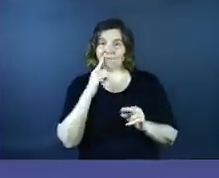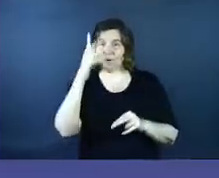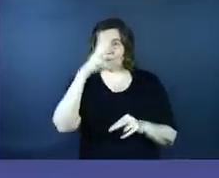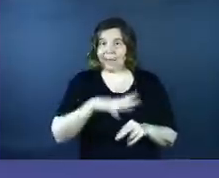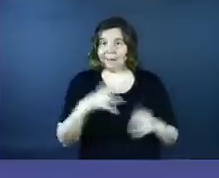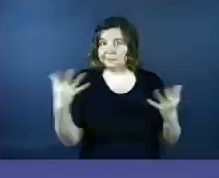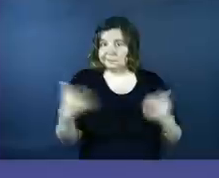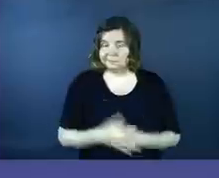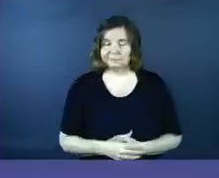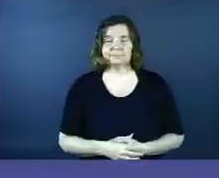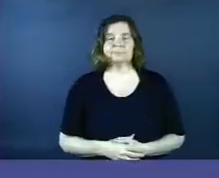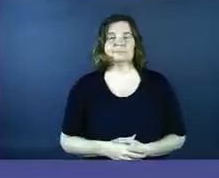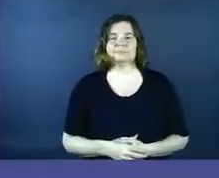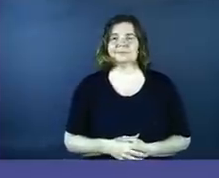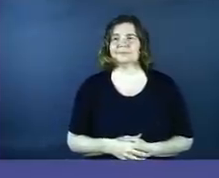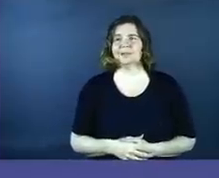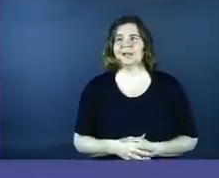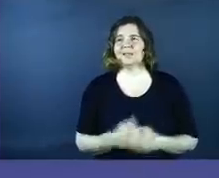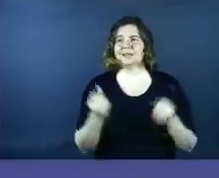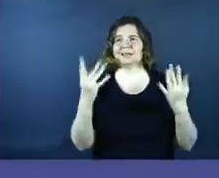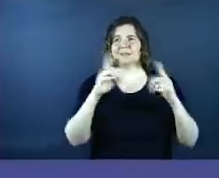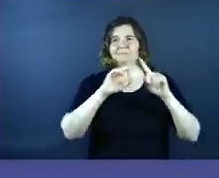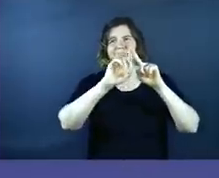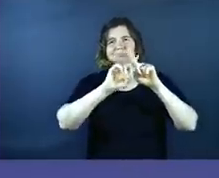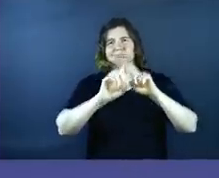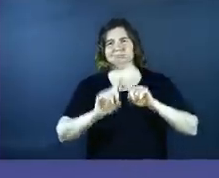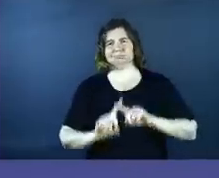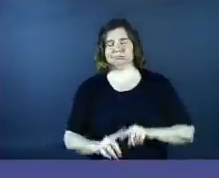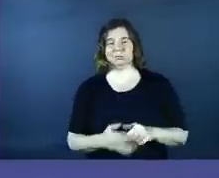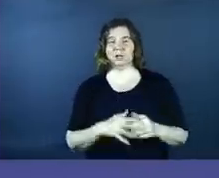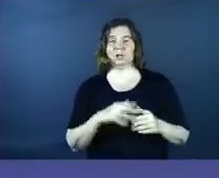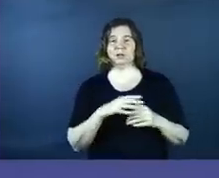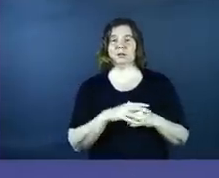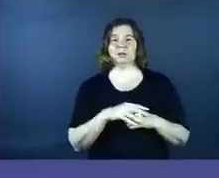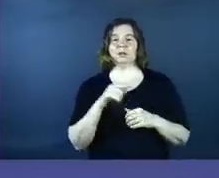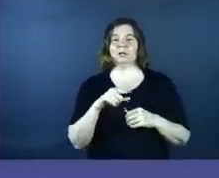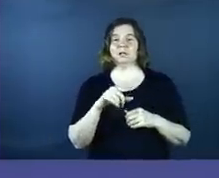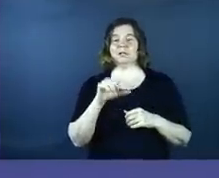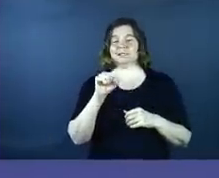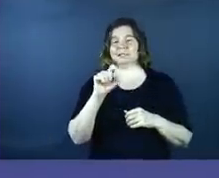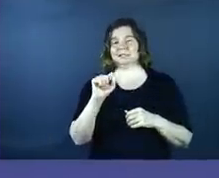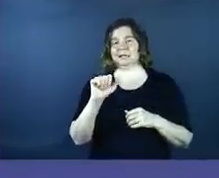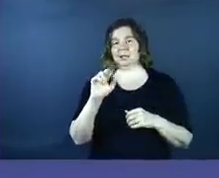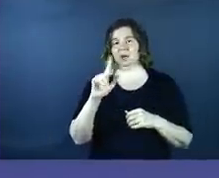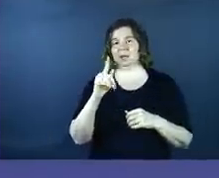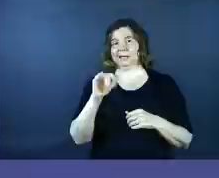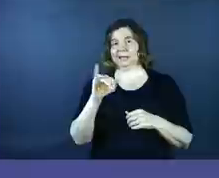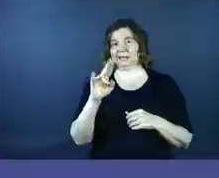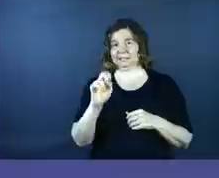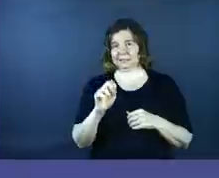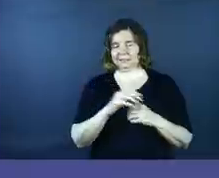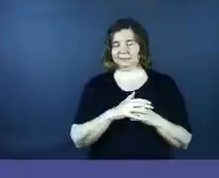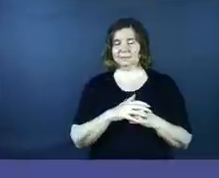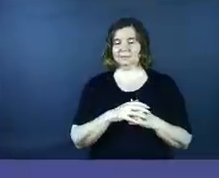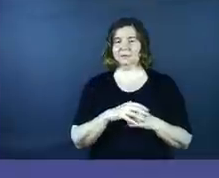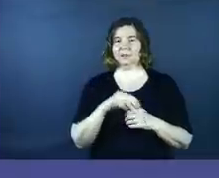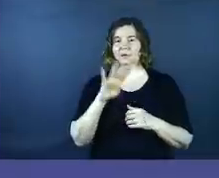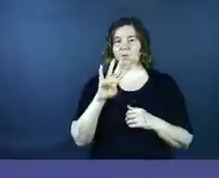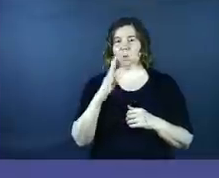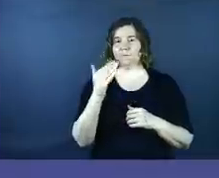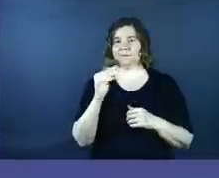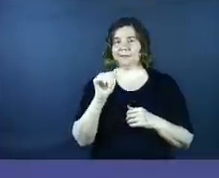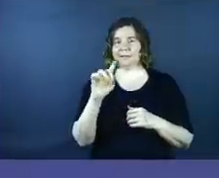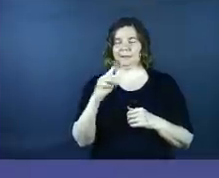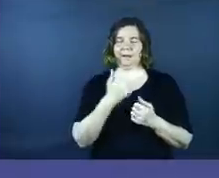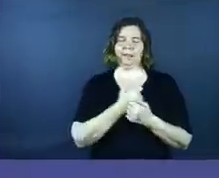man. There's just a lot out there. Look at this from St. Augustine. This is 415 AD.